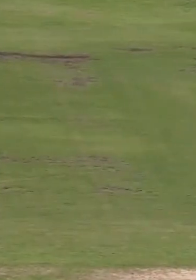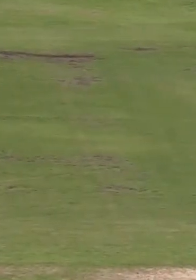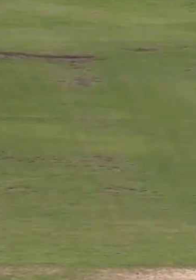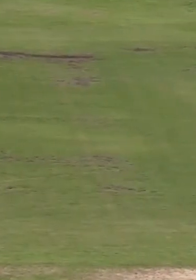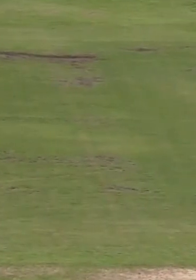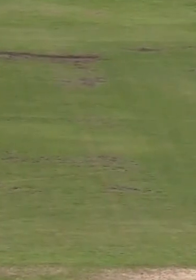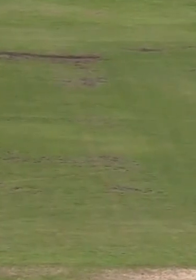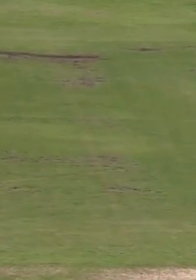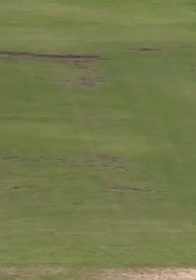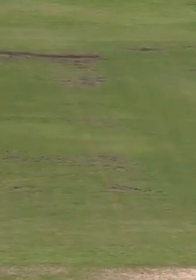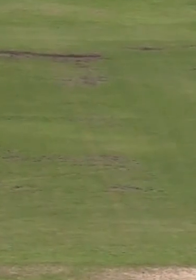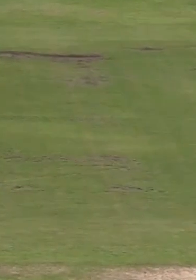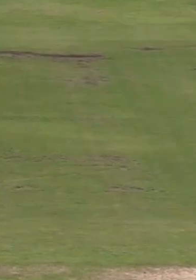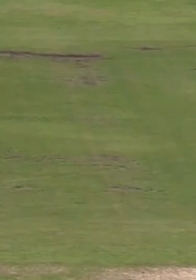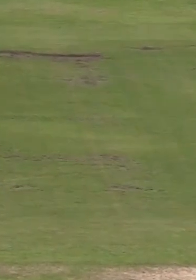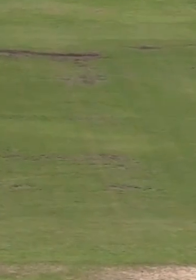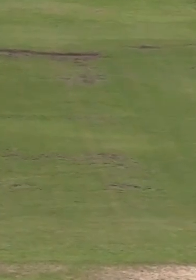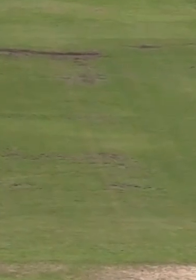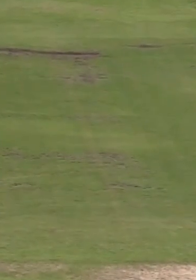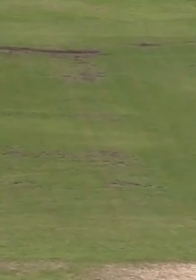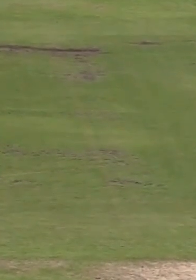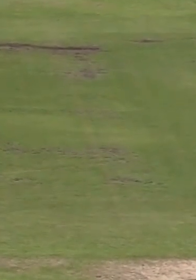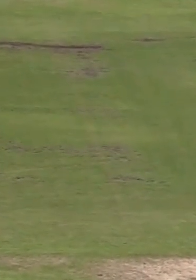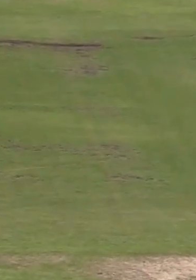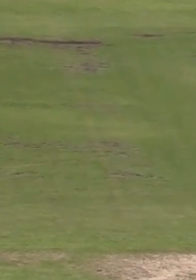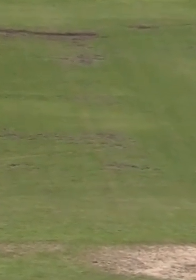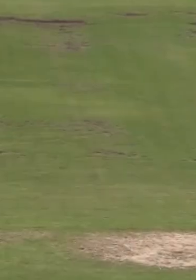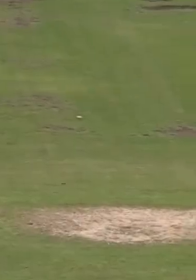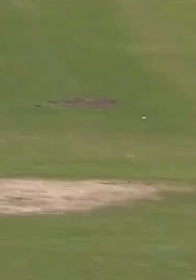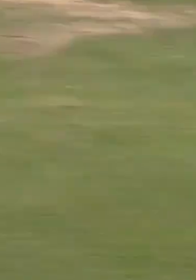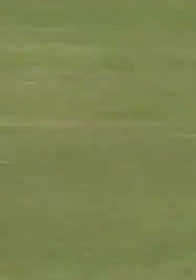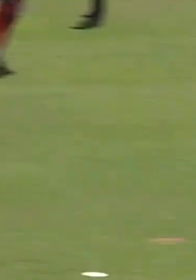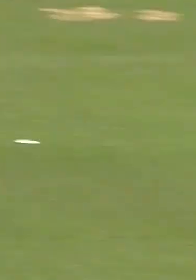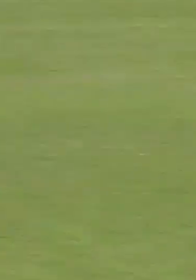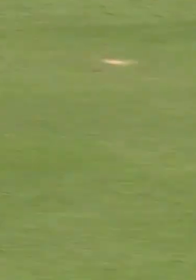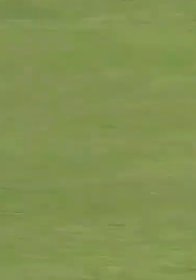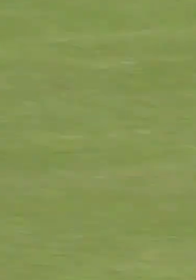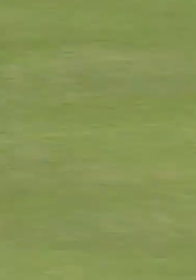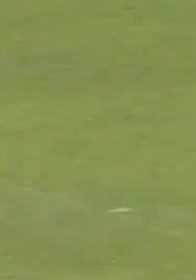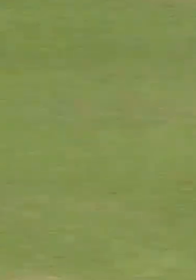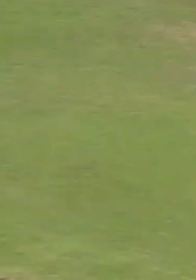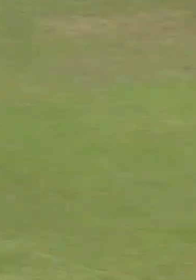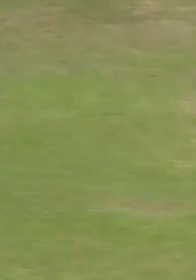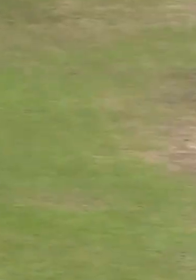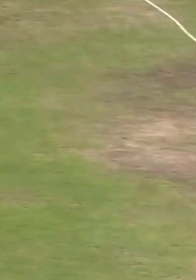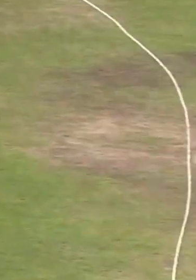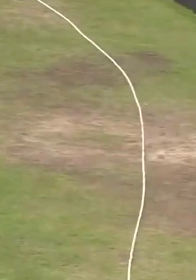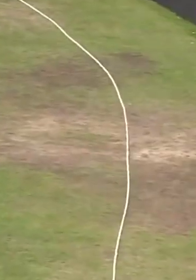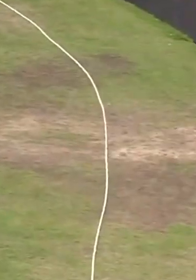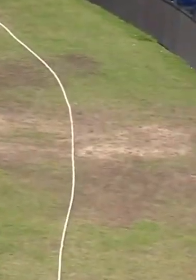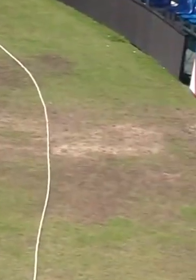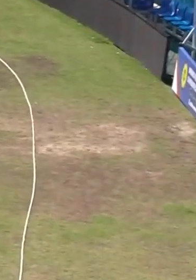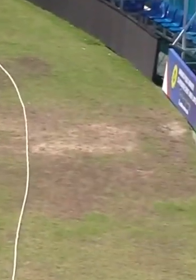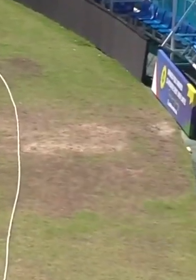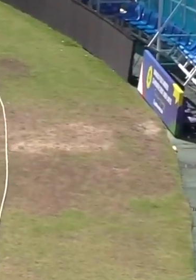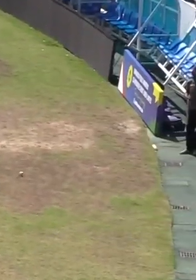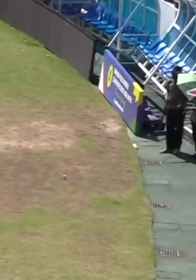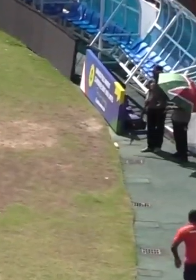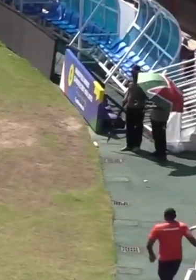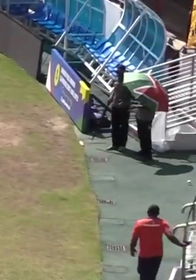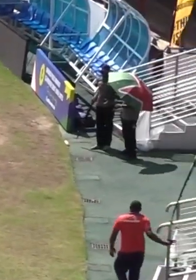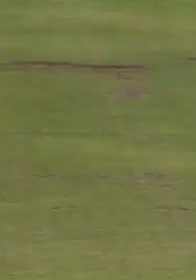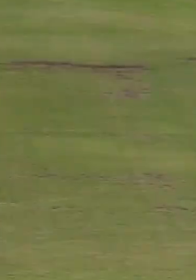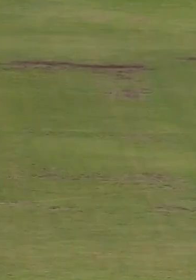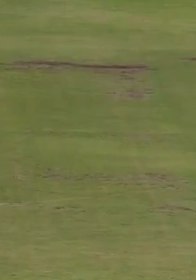were building a solid foundation at this stage. Wiggins whipped out the broom. Lovely sweep shot behind backward